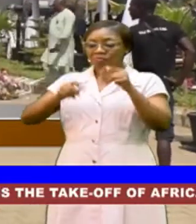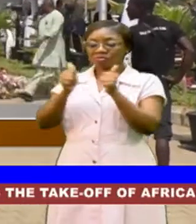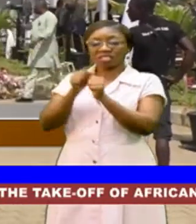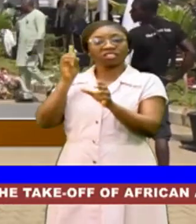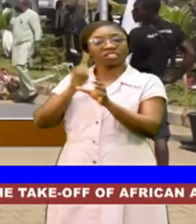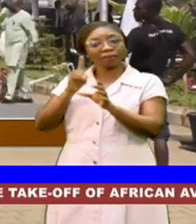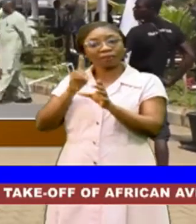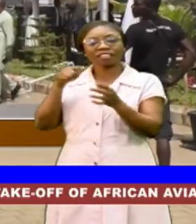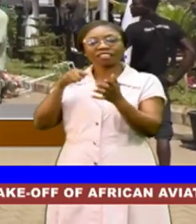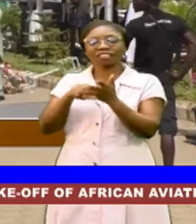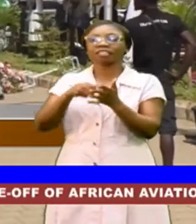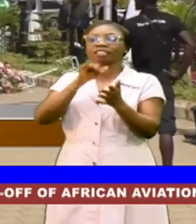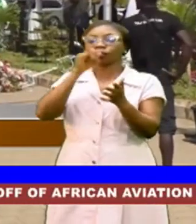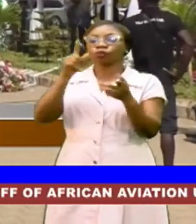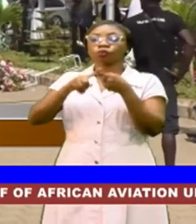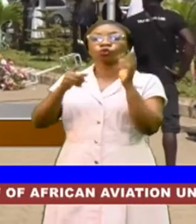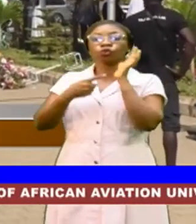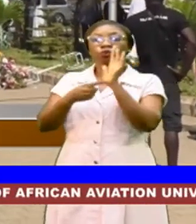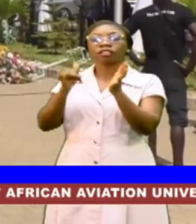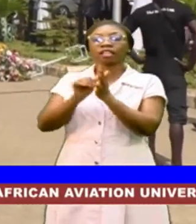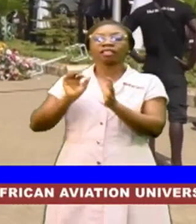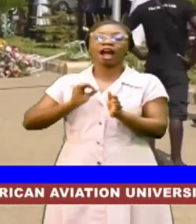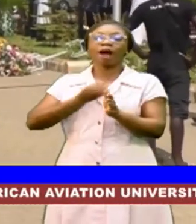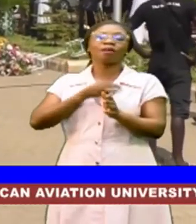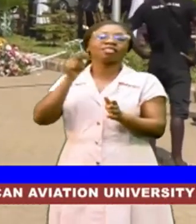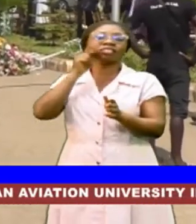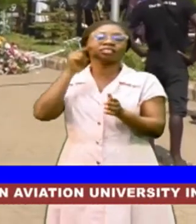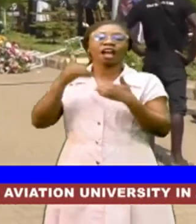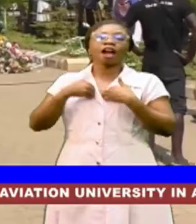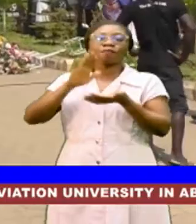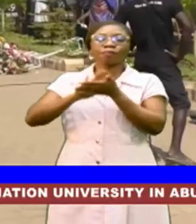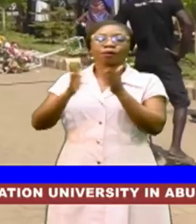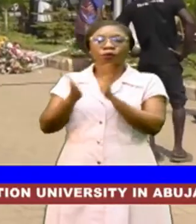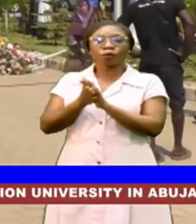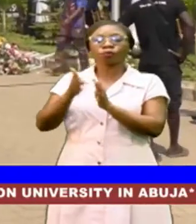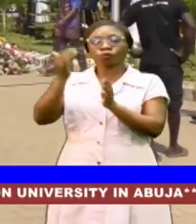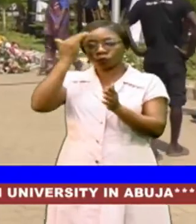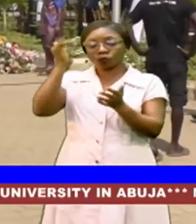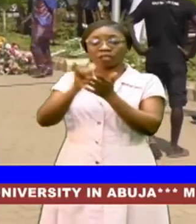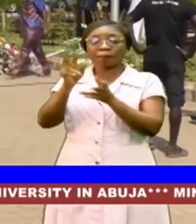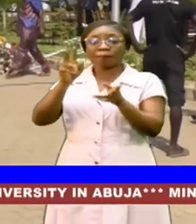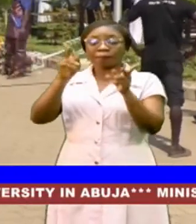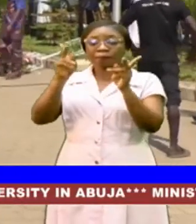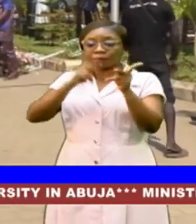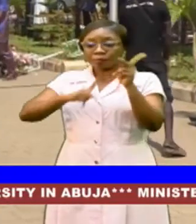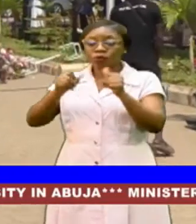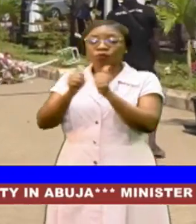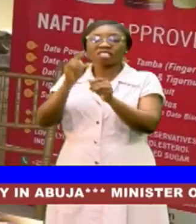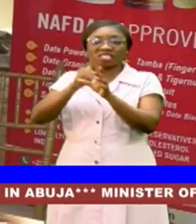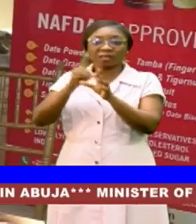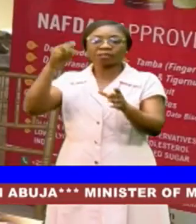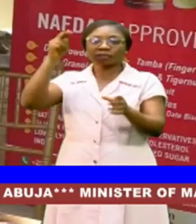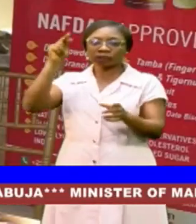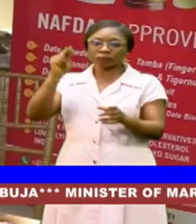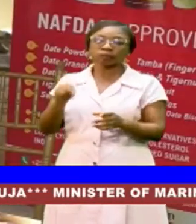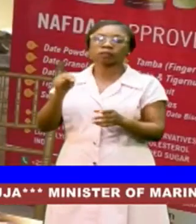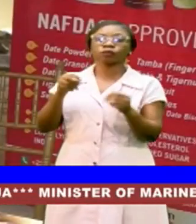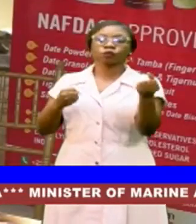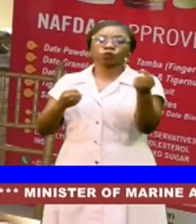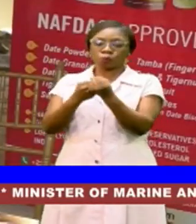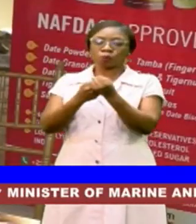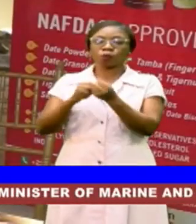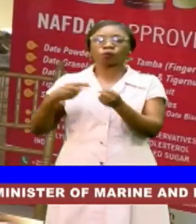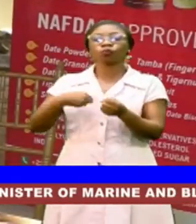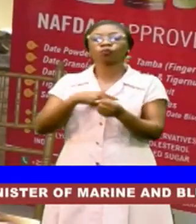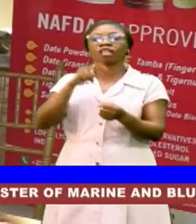show that our Nigeria has been coming to get to know that people with disability need support. We need a lot more support